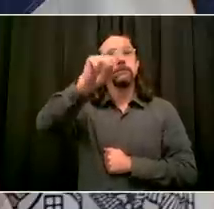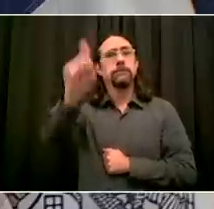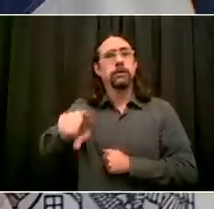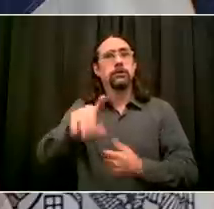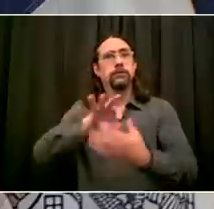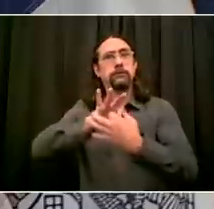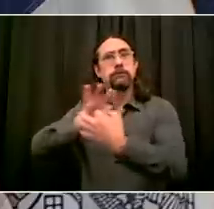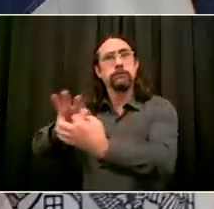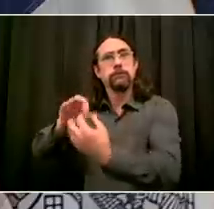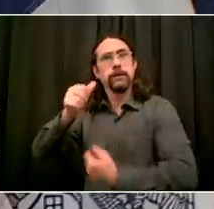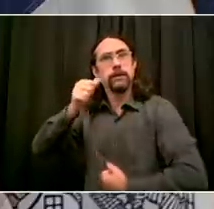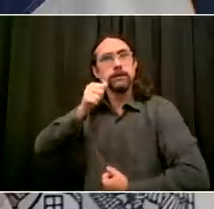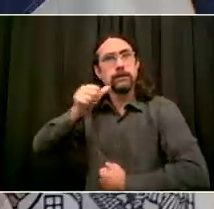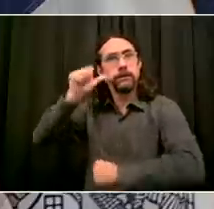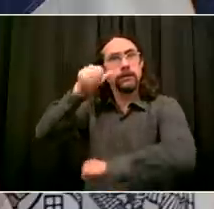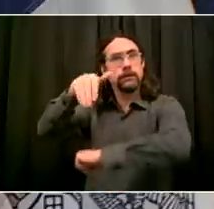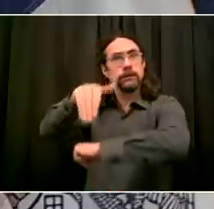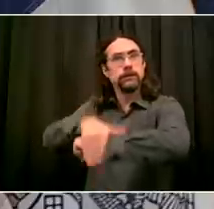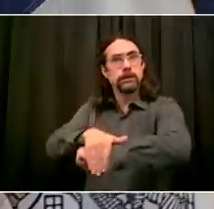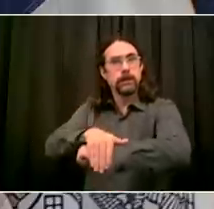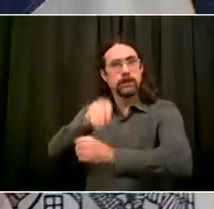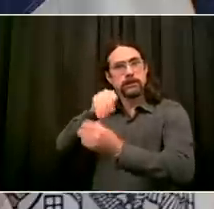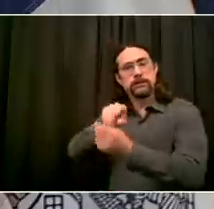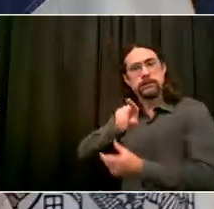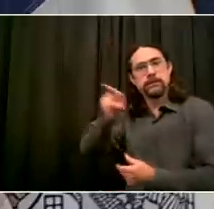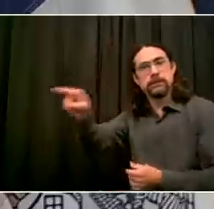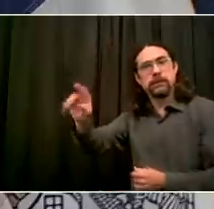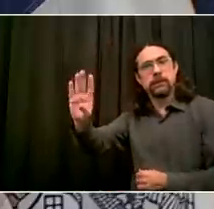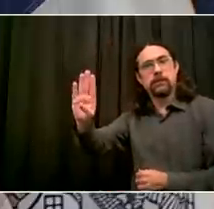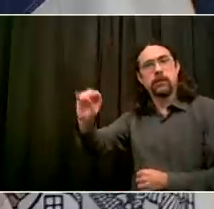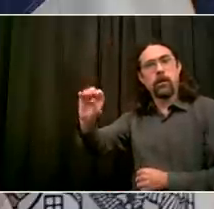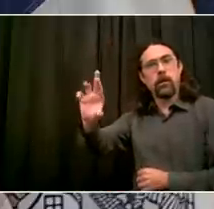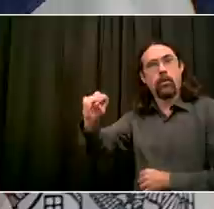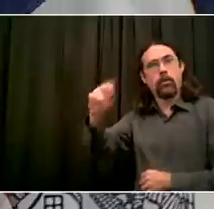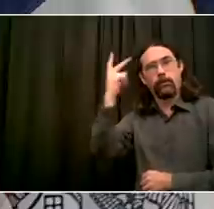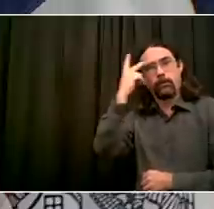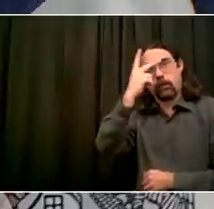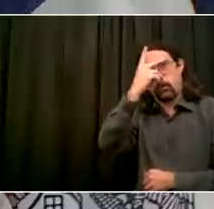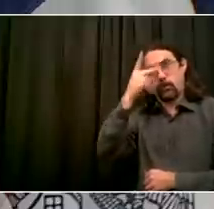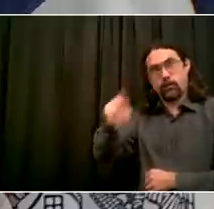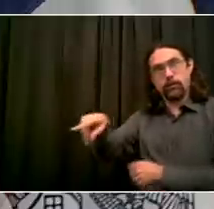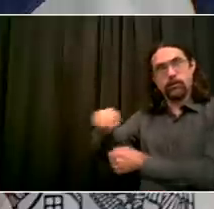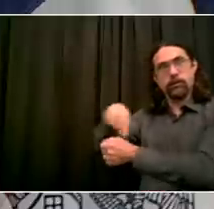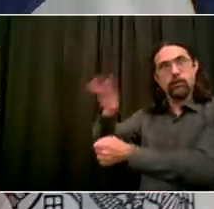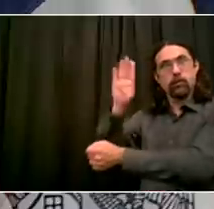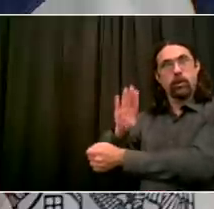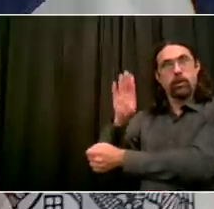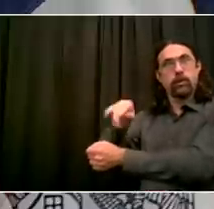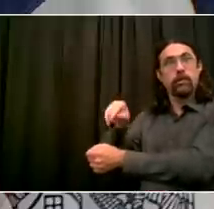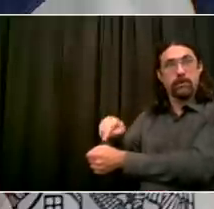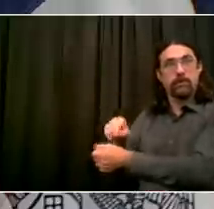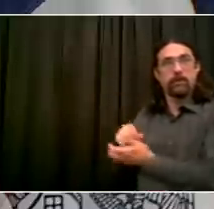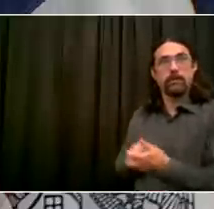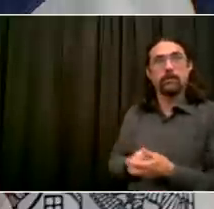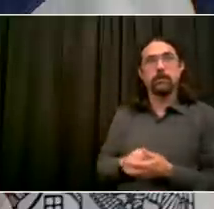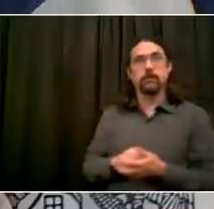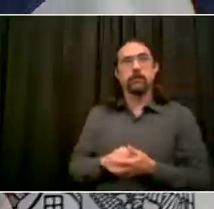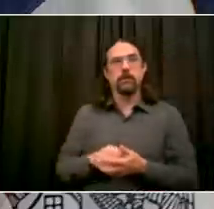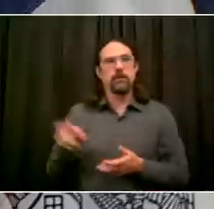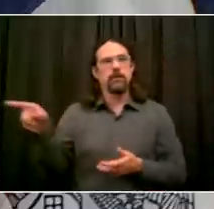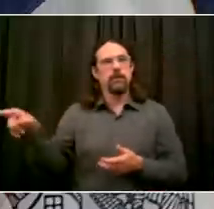the FDNY was seen sawing their way inside, reports of 500 people inside. And then it's our understanding